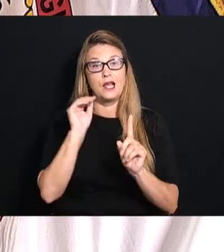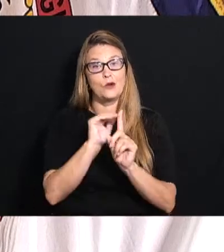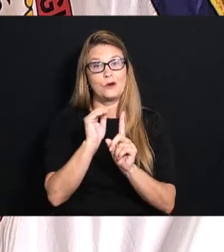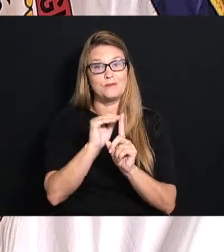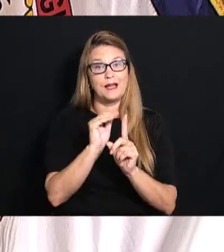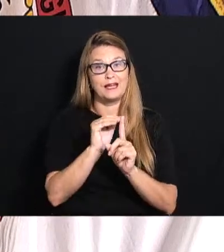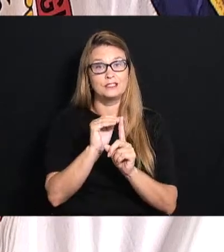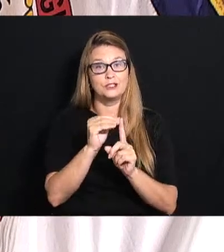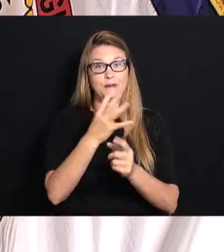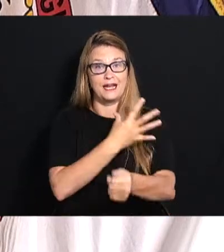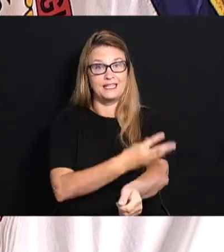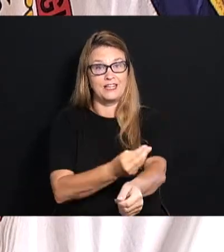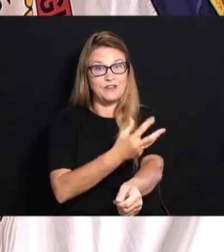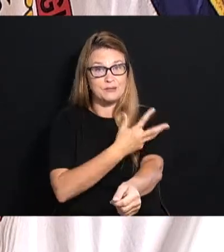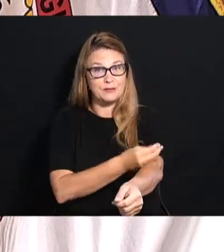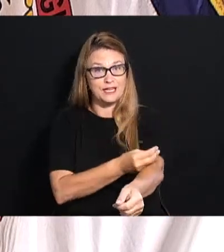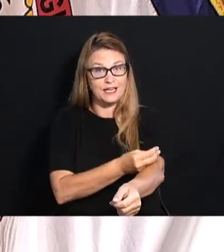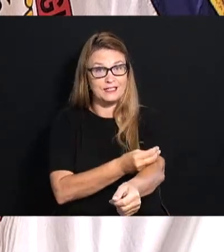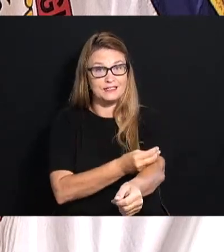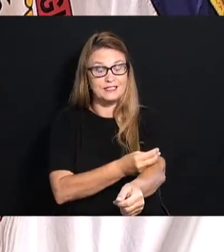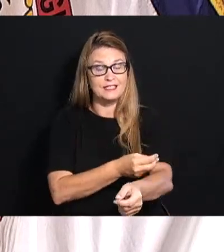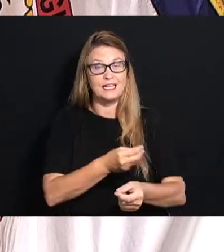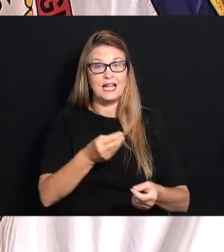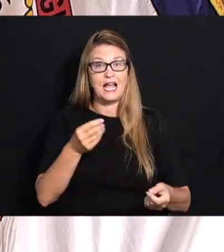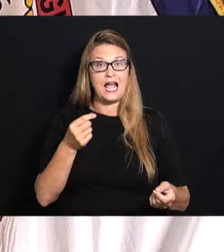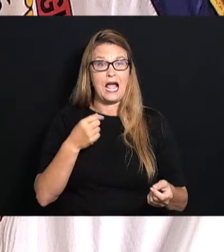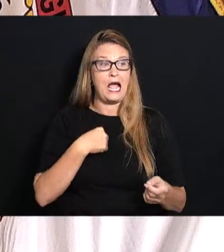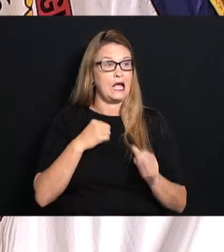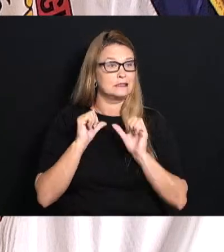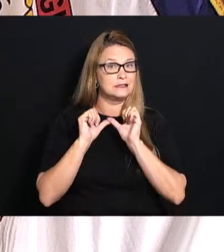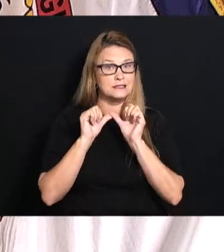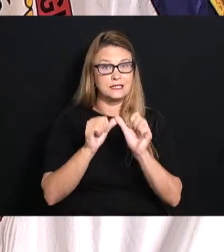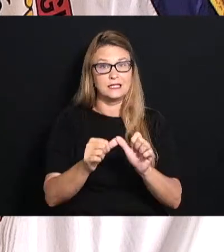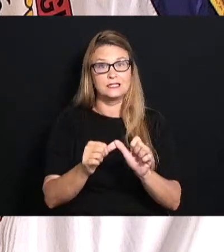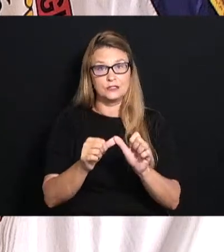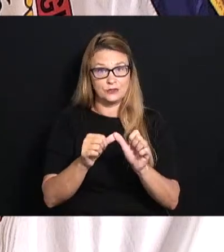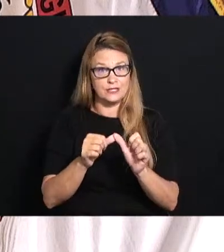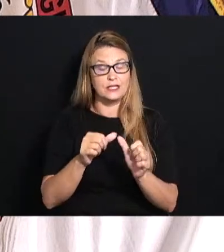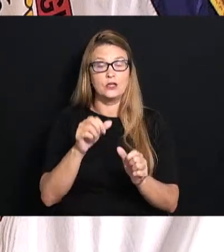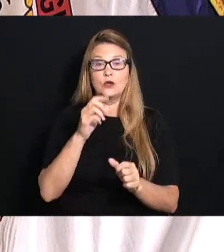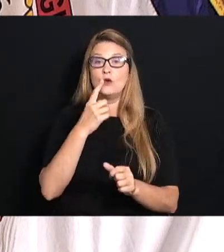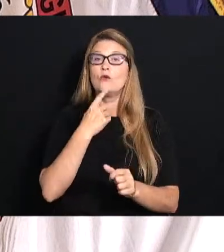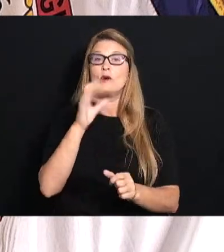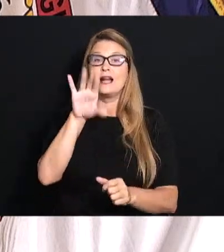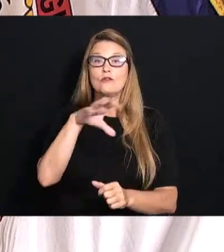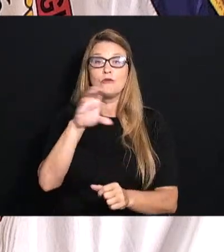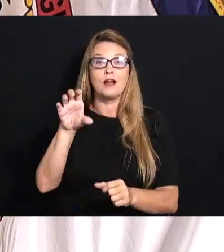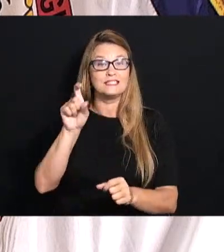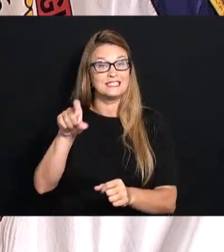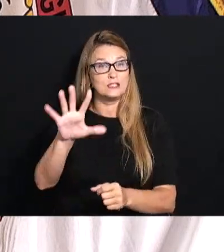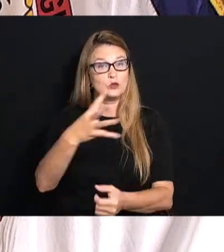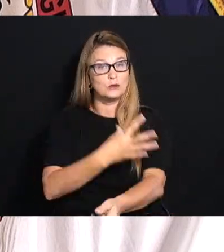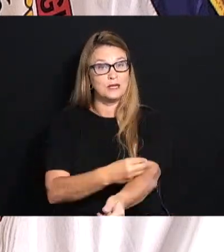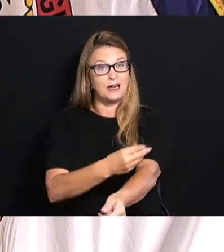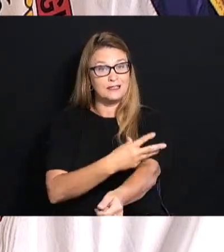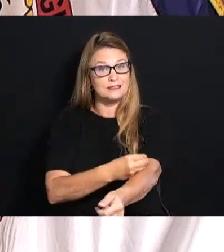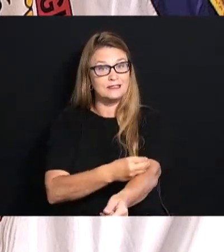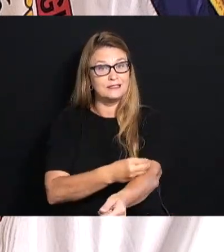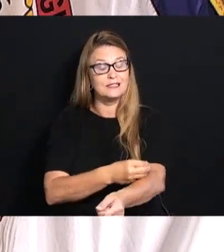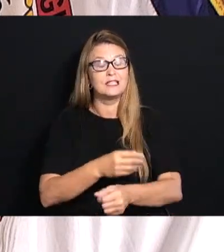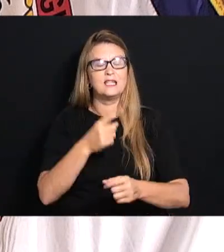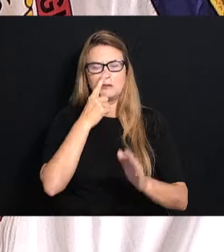about giving blood. Every time I come on, I remind you about that because the Red Cross needs it. We need you. Absolutely check